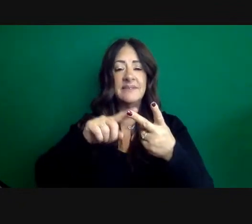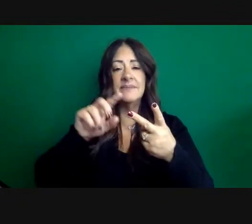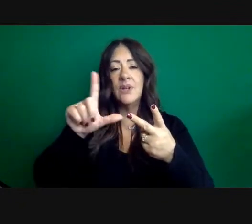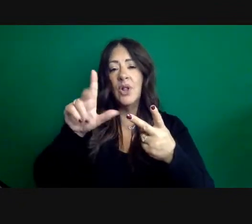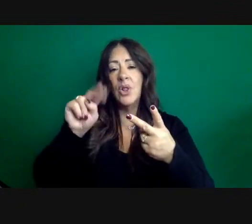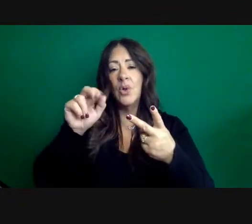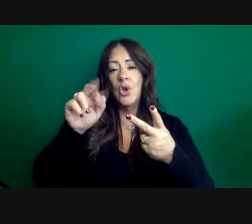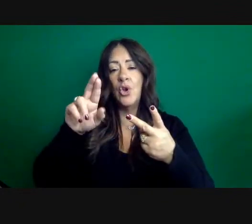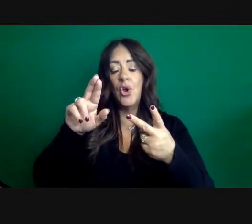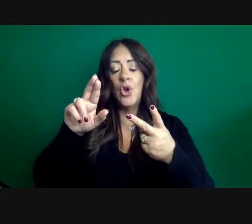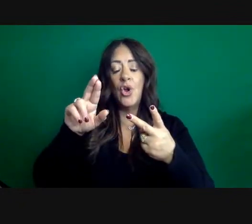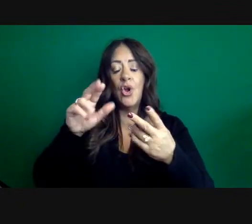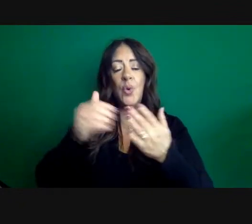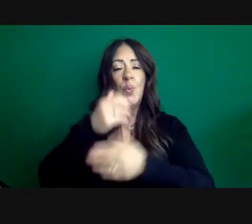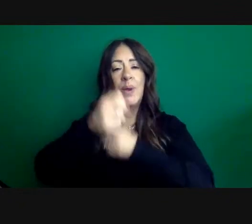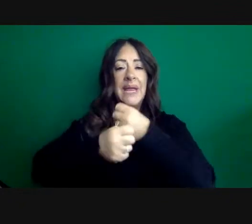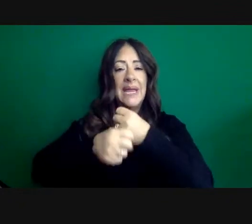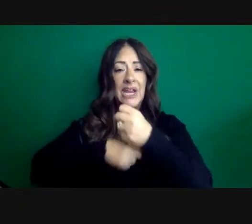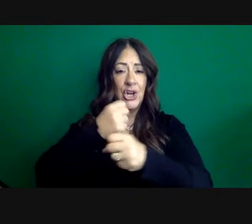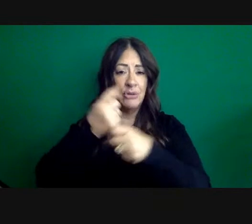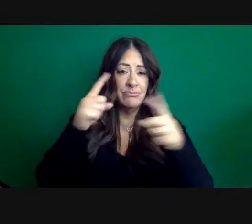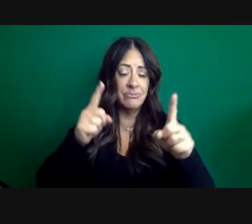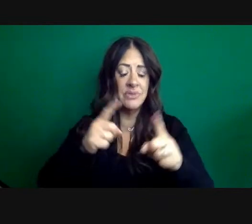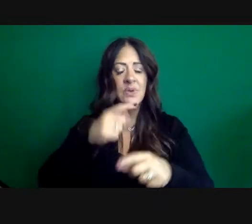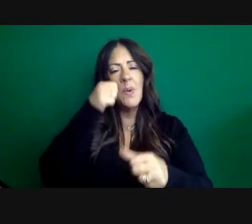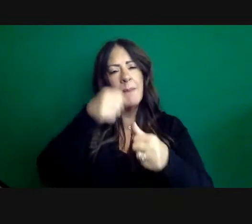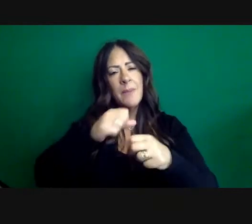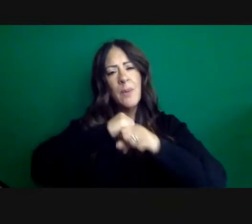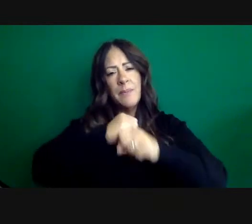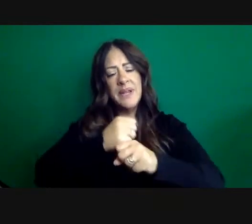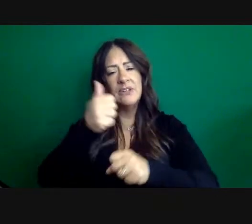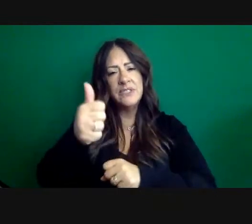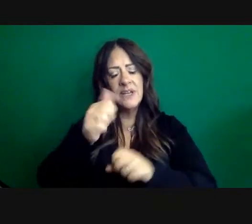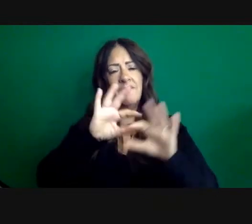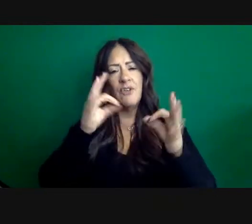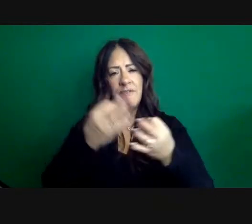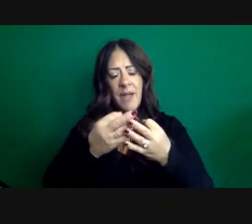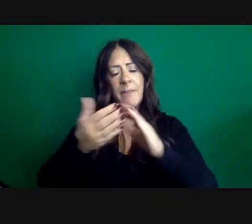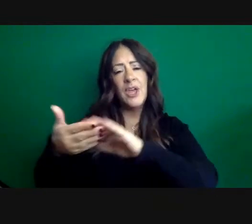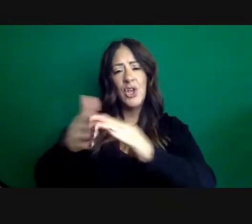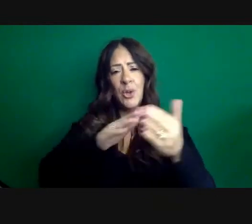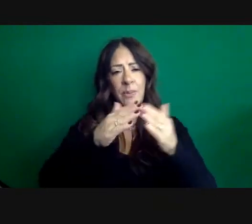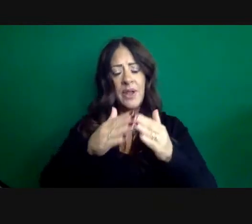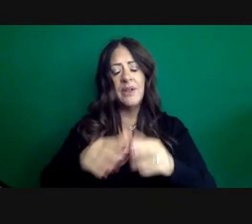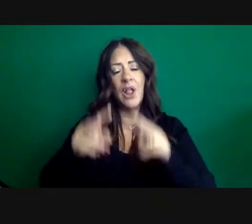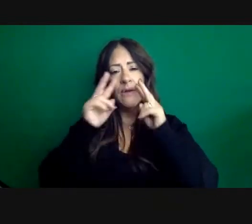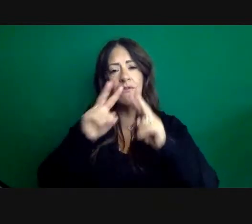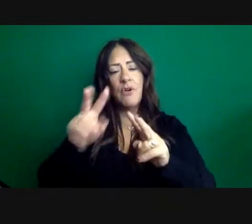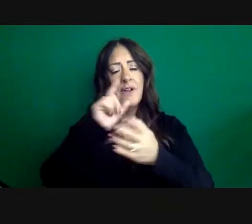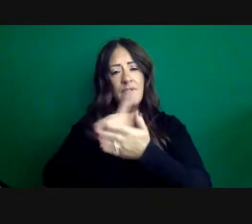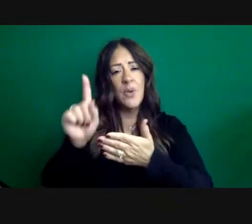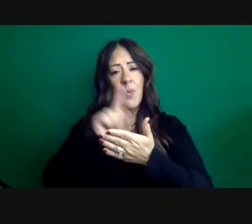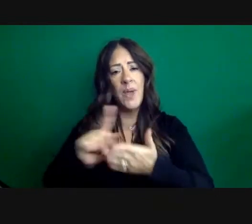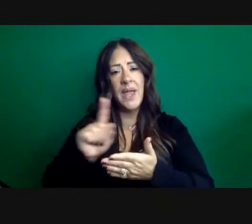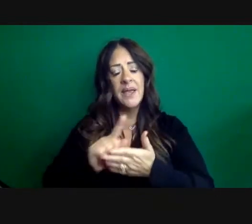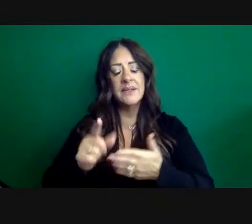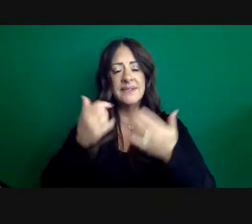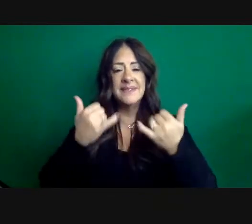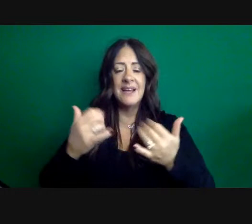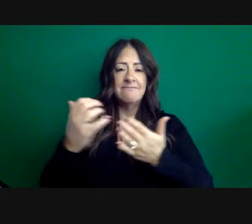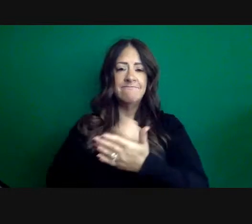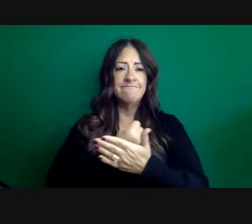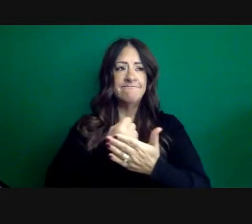to protect ourselves, our households, our families, and our communities. And I look forward to week over week, now that we're in this moment